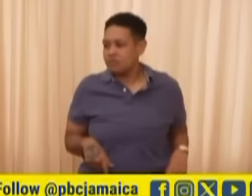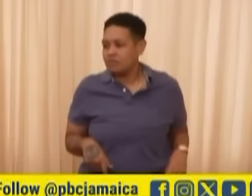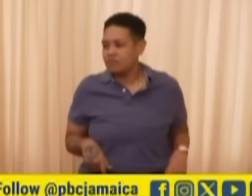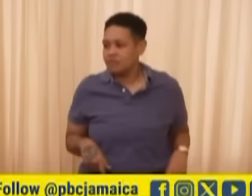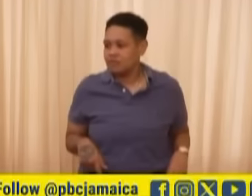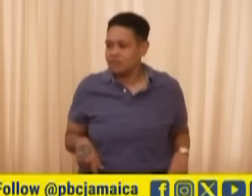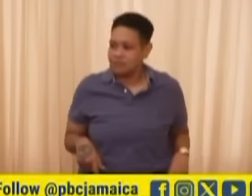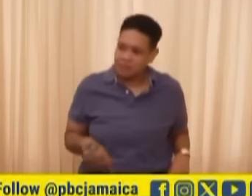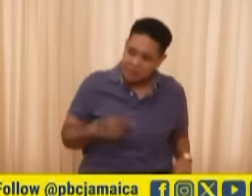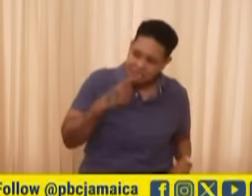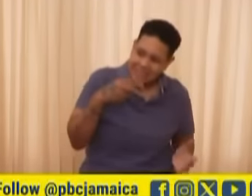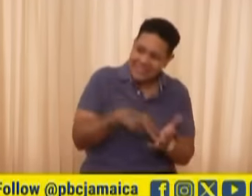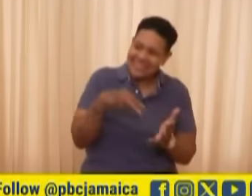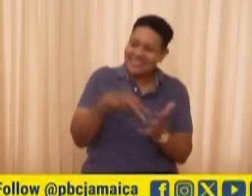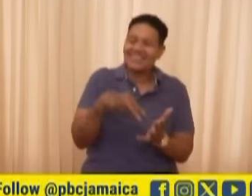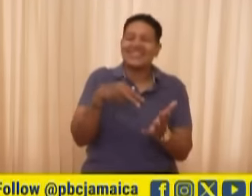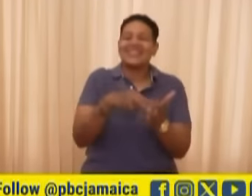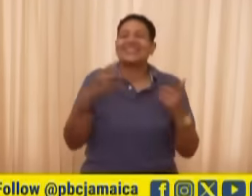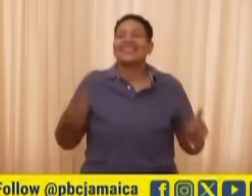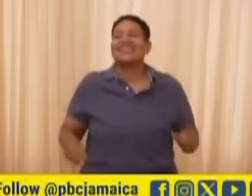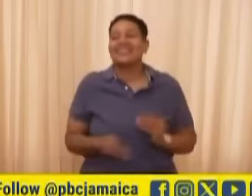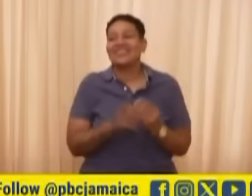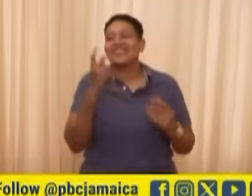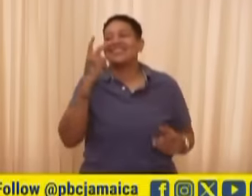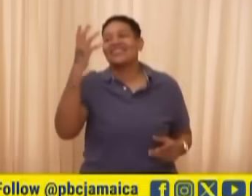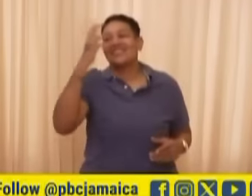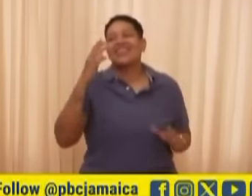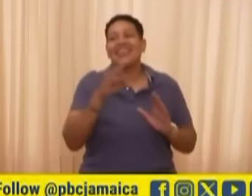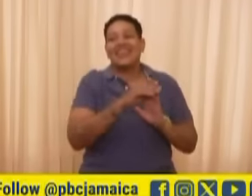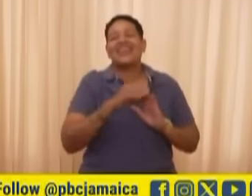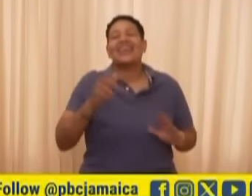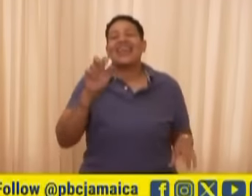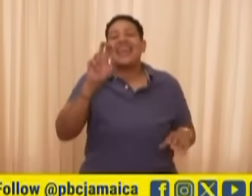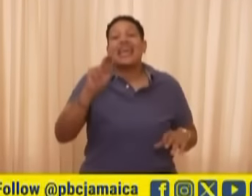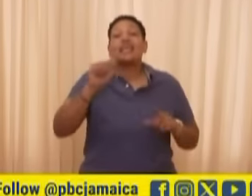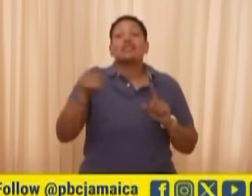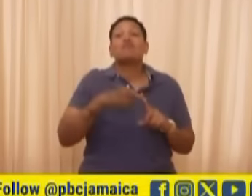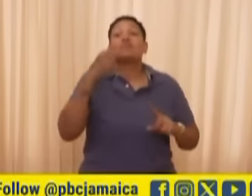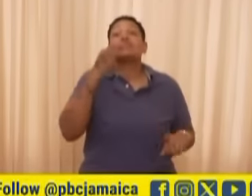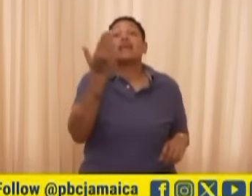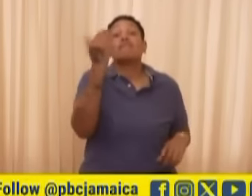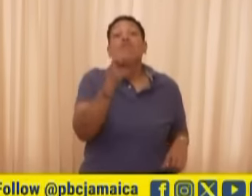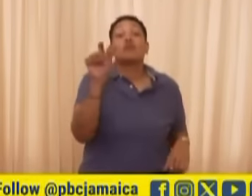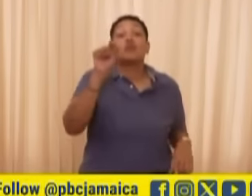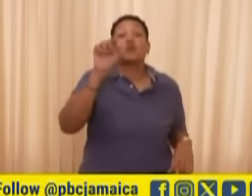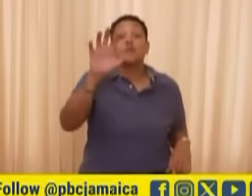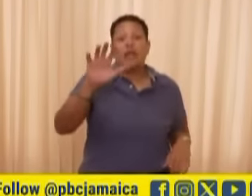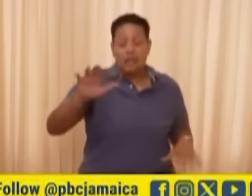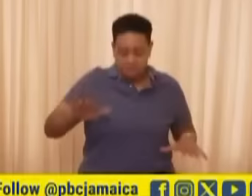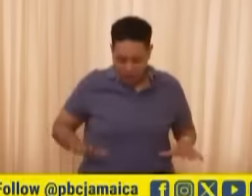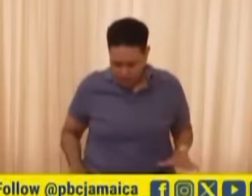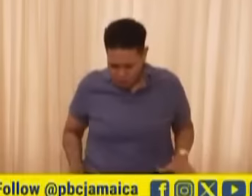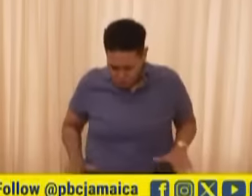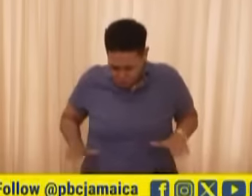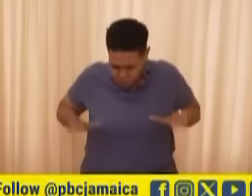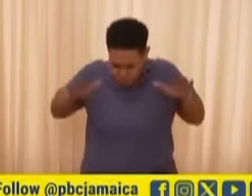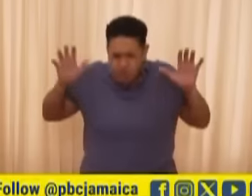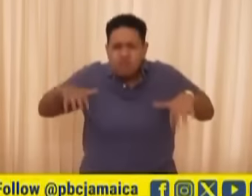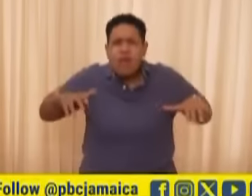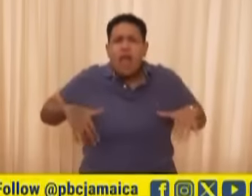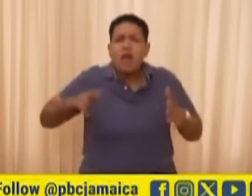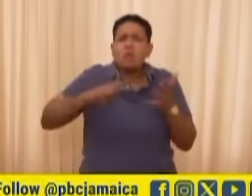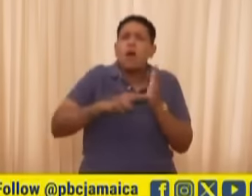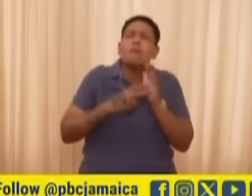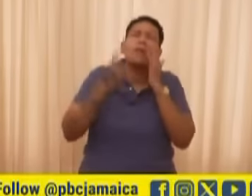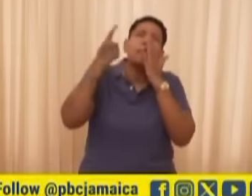up. They want to see your face on camera. Evan, when you say 15 to 25 inches of rain, should that